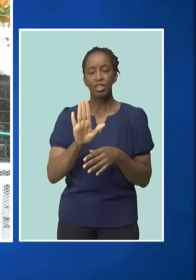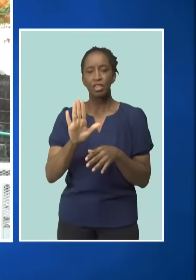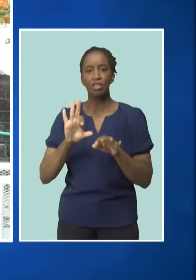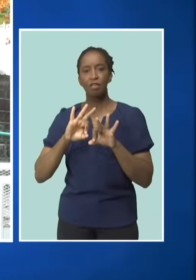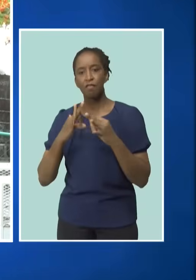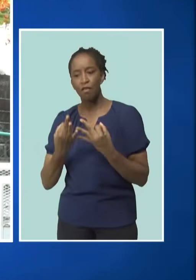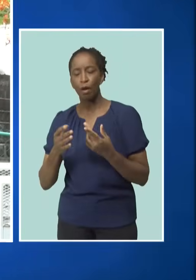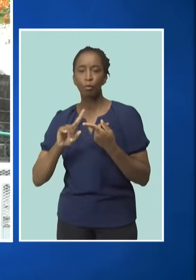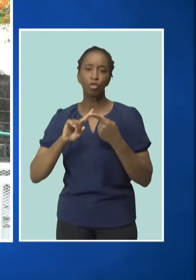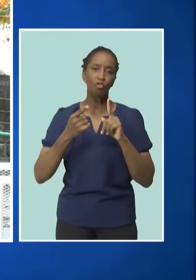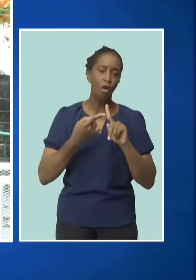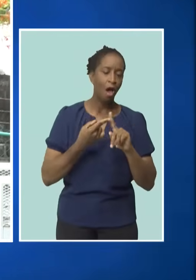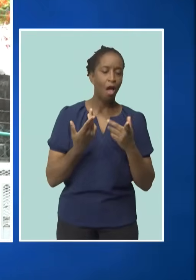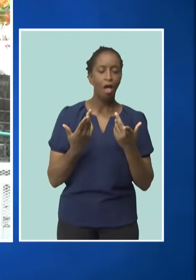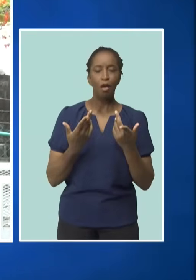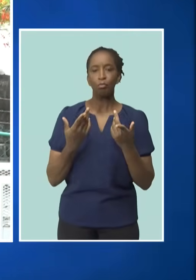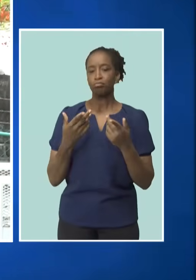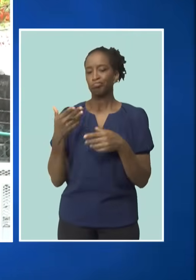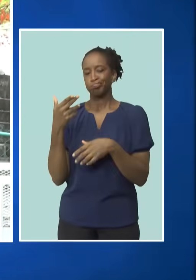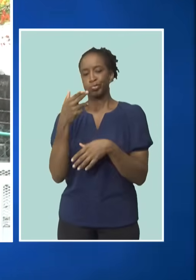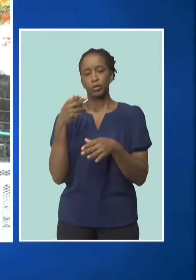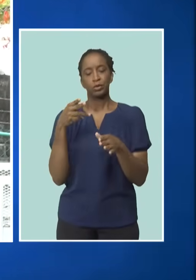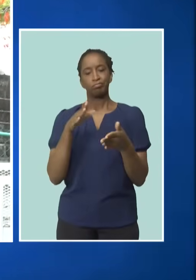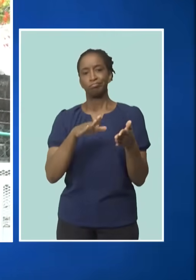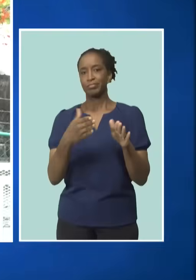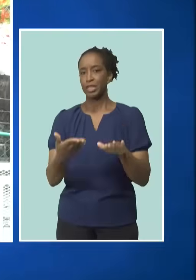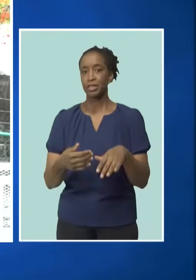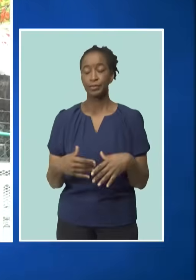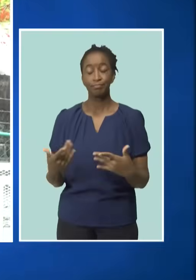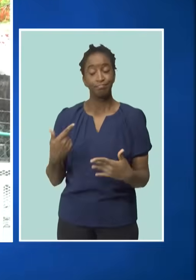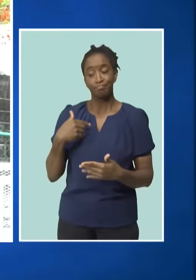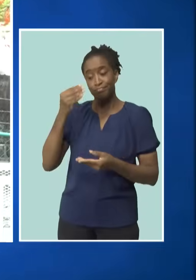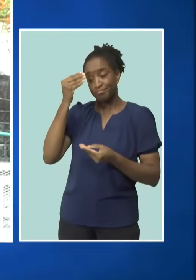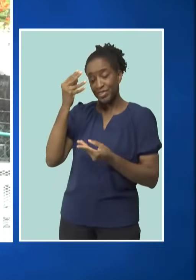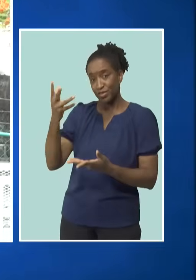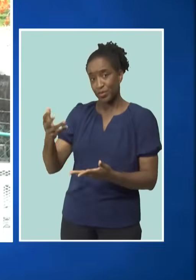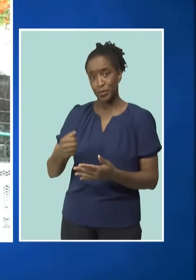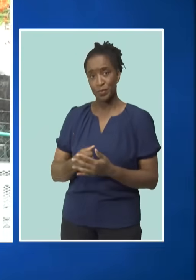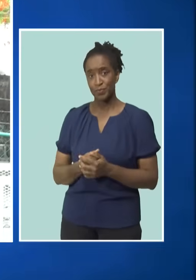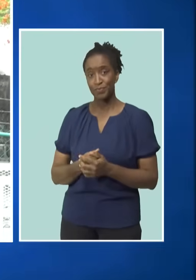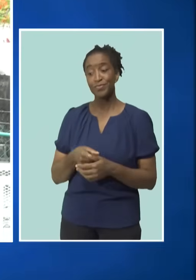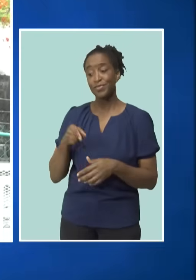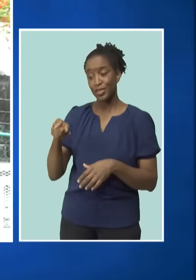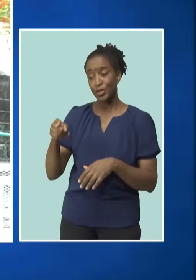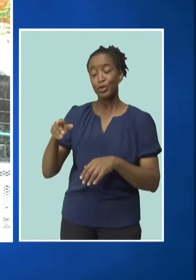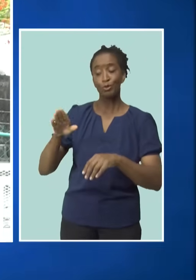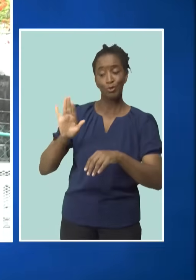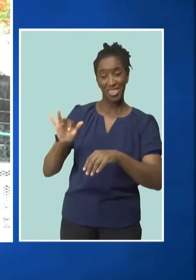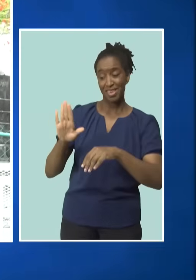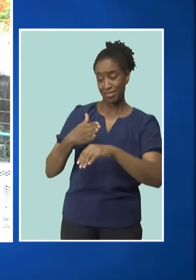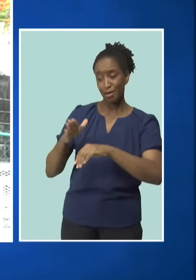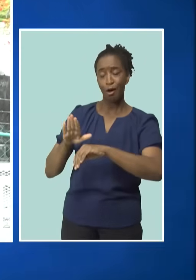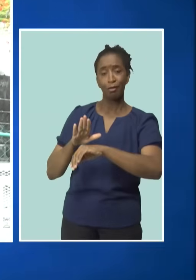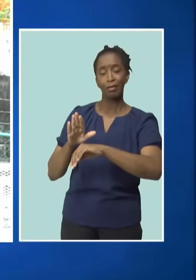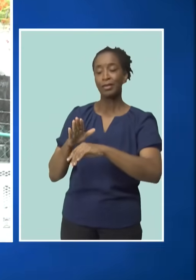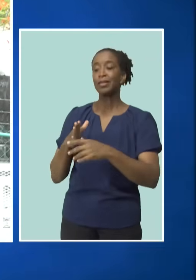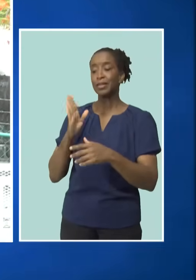gun violence. And I'll tell you this, my brother, as you move through that journey, it will change